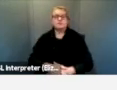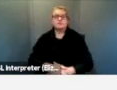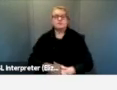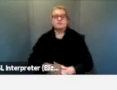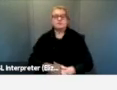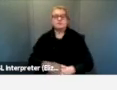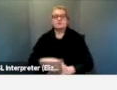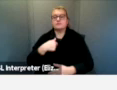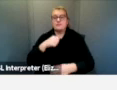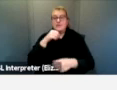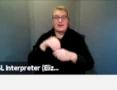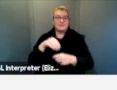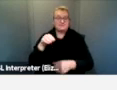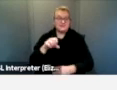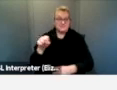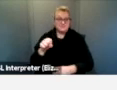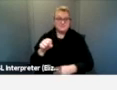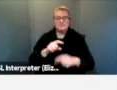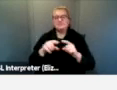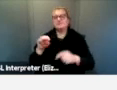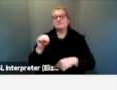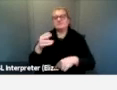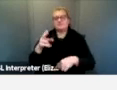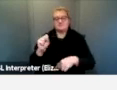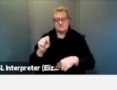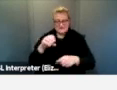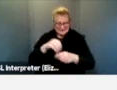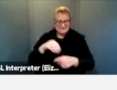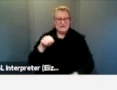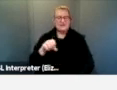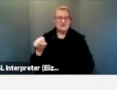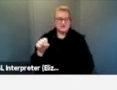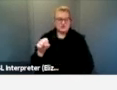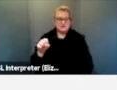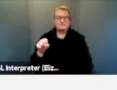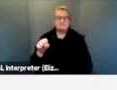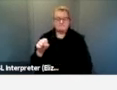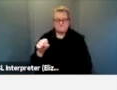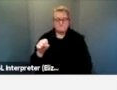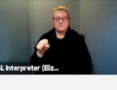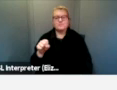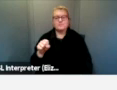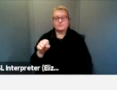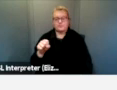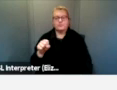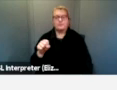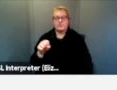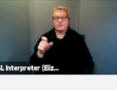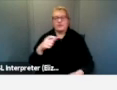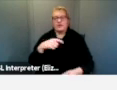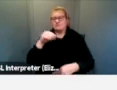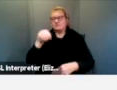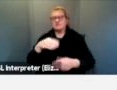am not in Massachusetts, the Massachusetts Historical Society is, and so I'm just to put it together a couple of Massachusetts